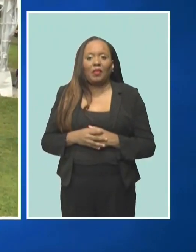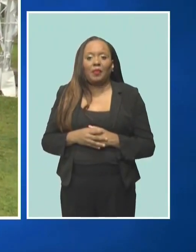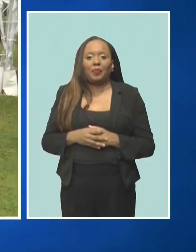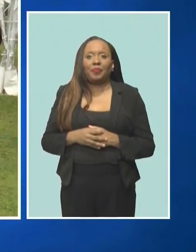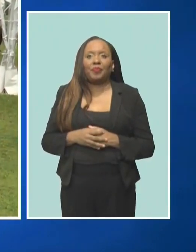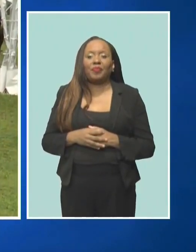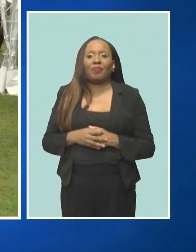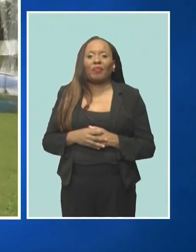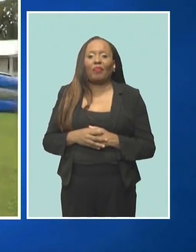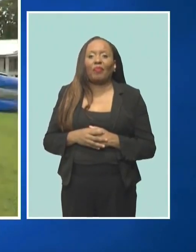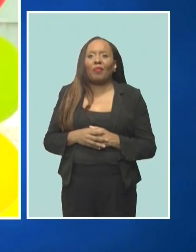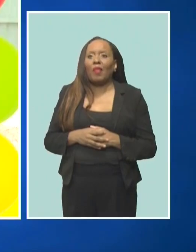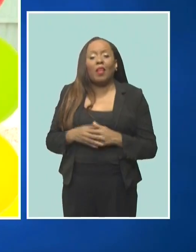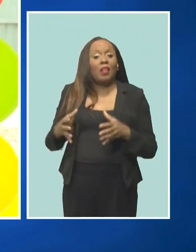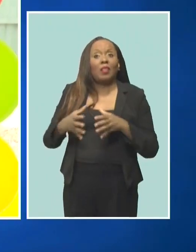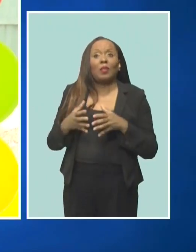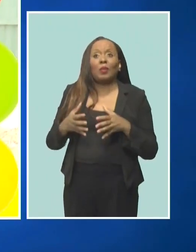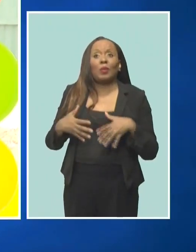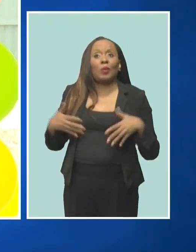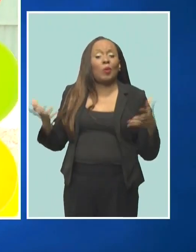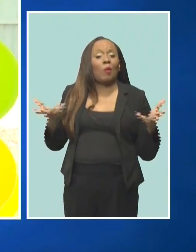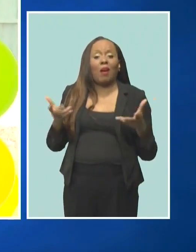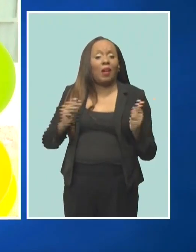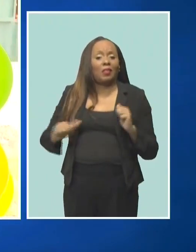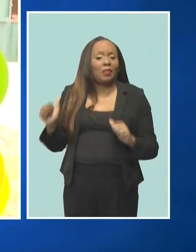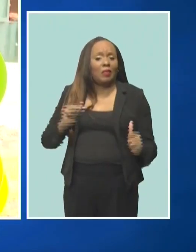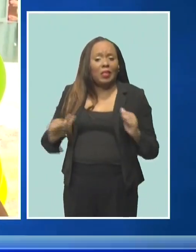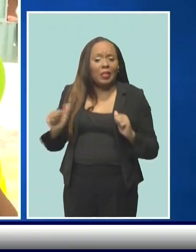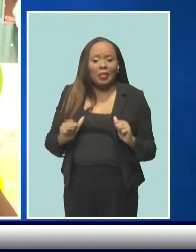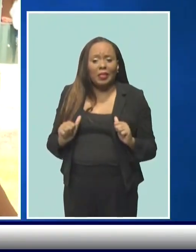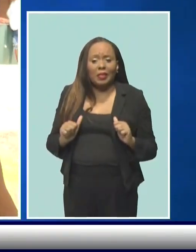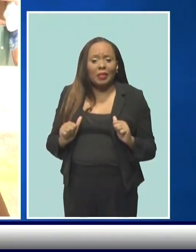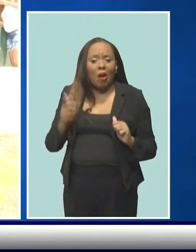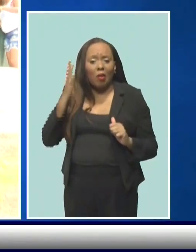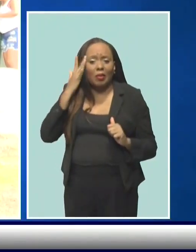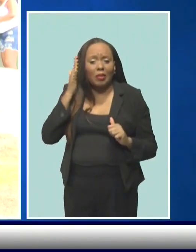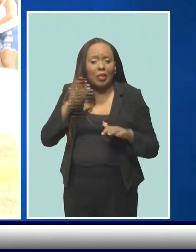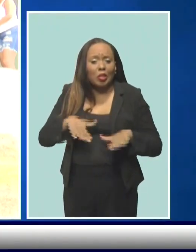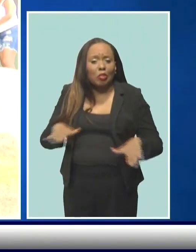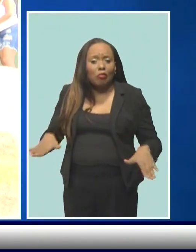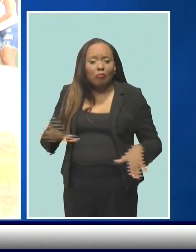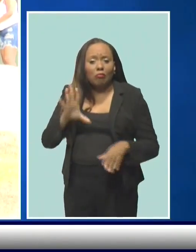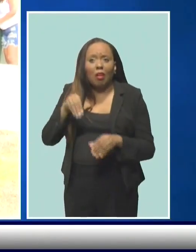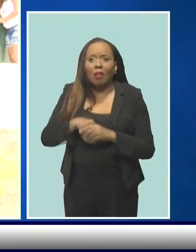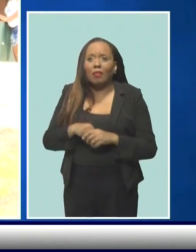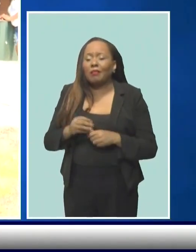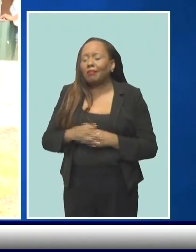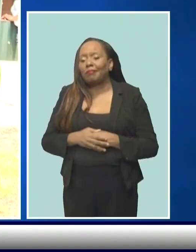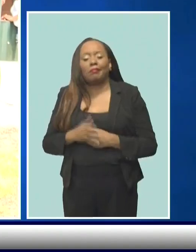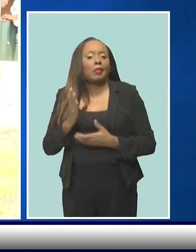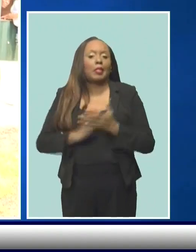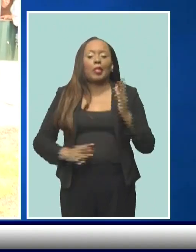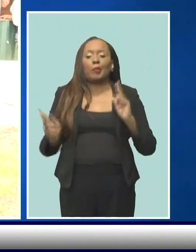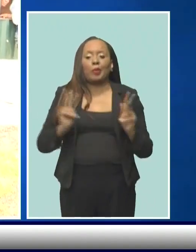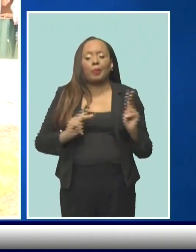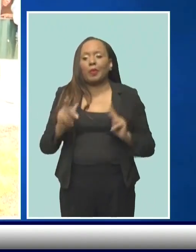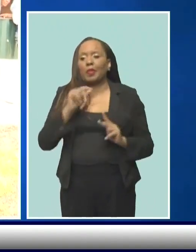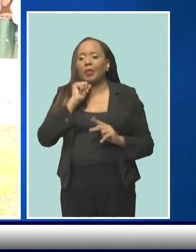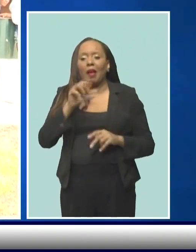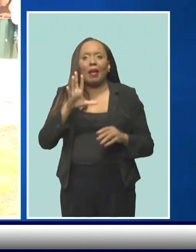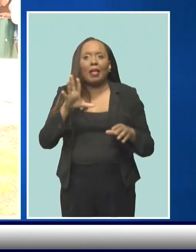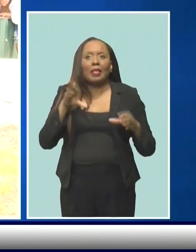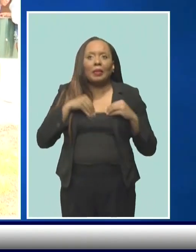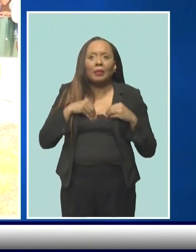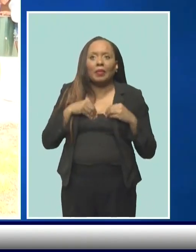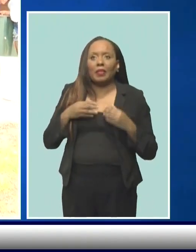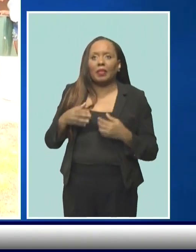do and go to. The normal parties and everything, they're exception to that. They're accepted from that because the behavior and things like, right now, there's my